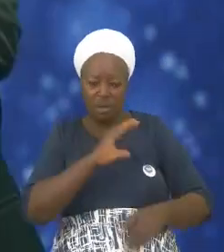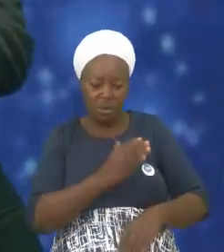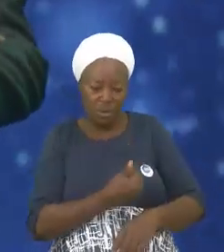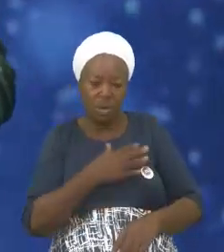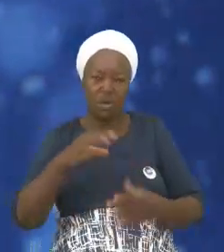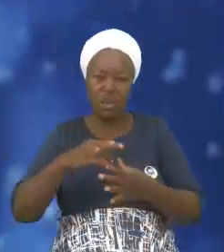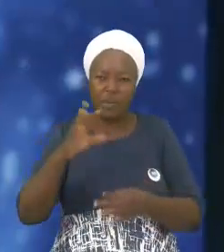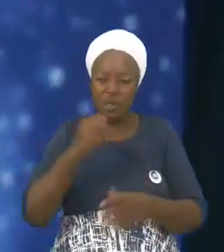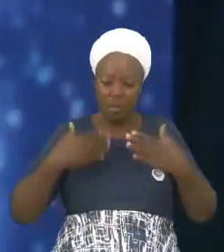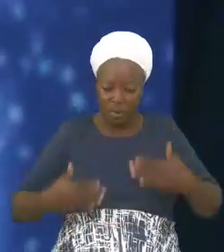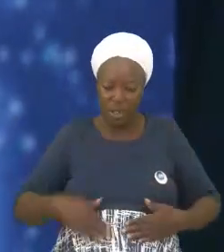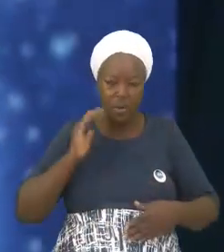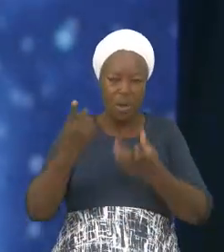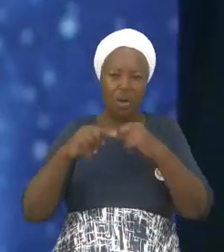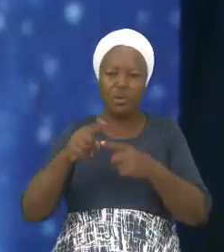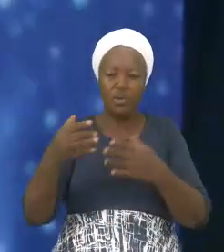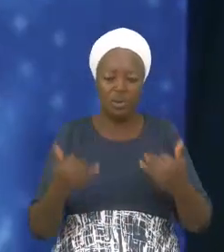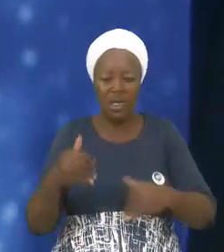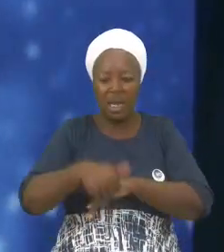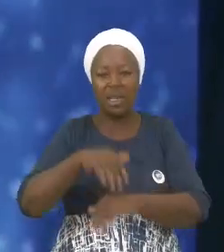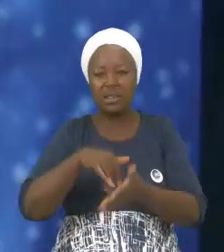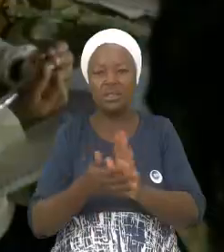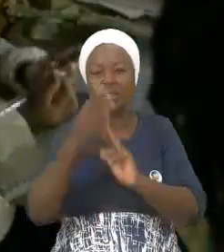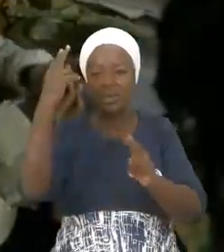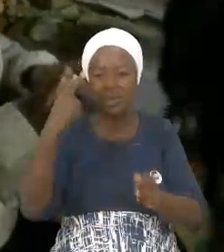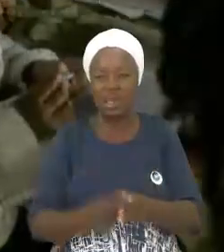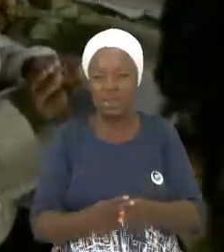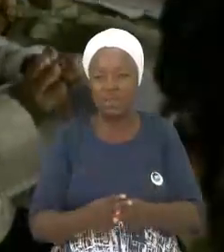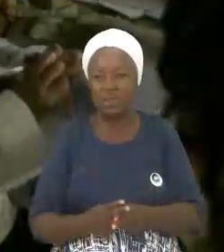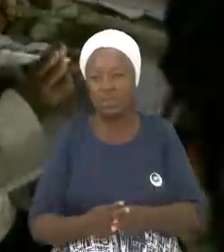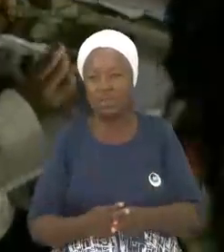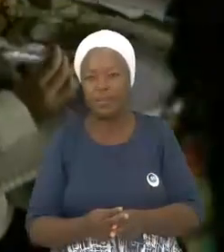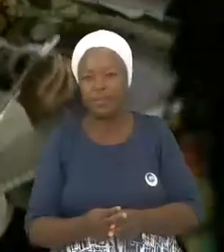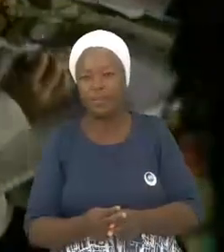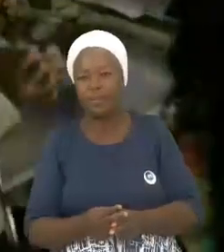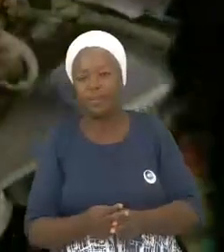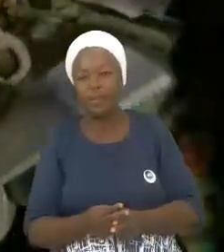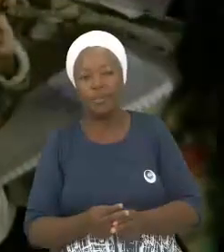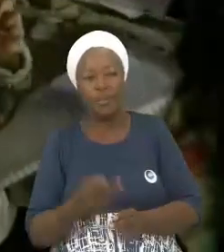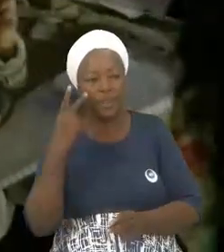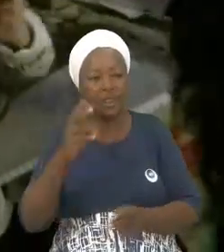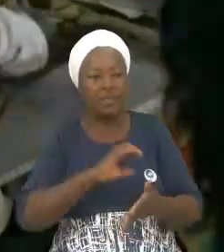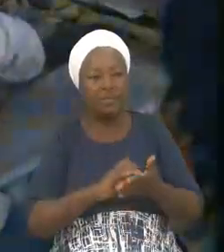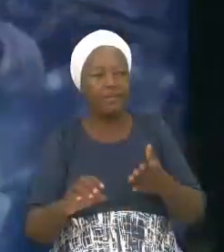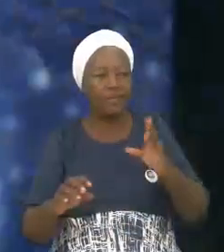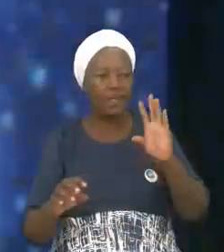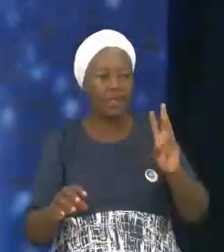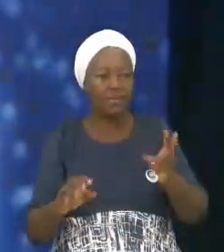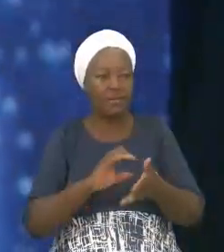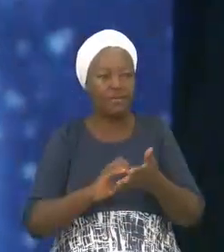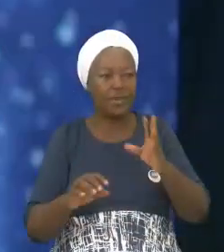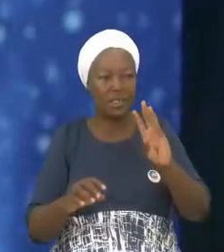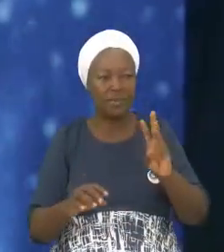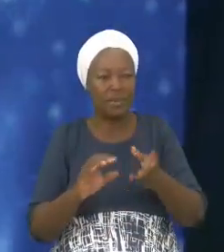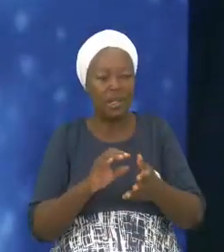your body will come to you tonight in Jesus' name. Look at verse 7. In verse 7 it